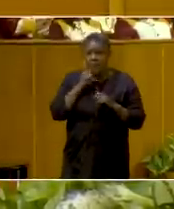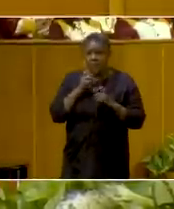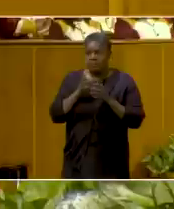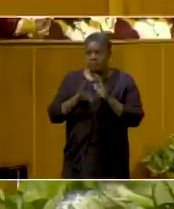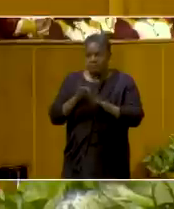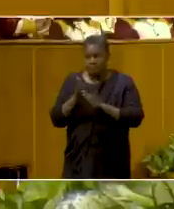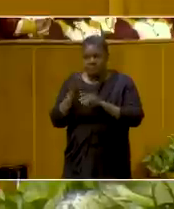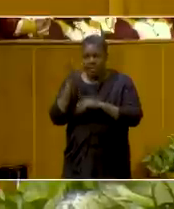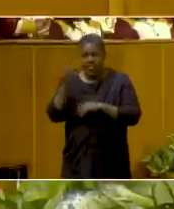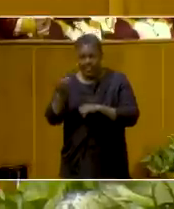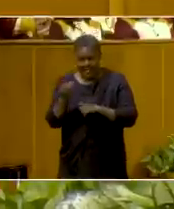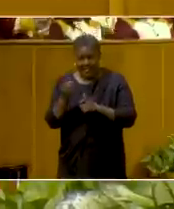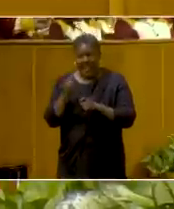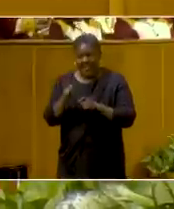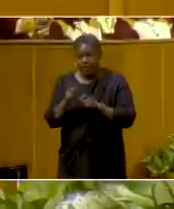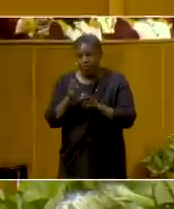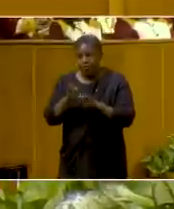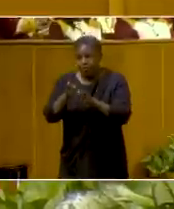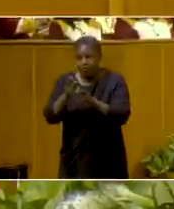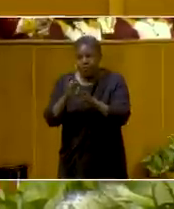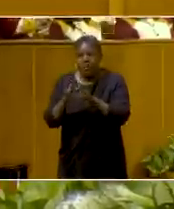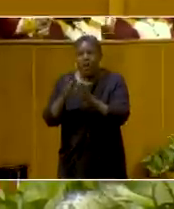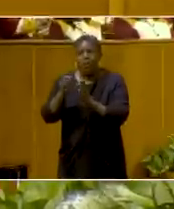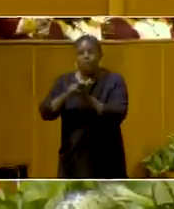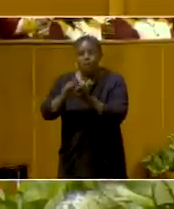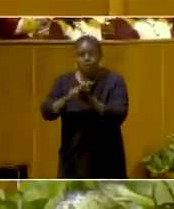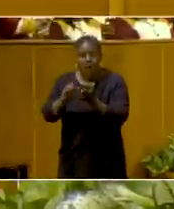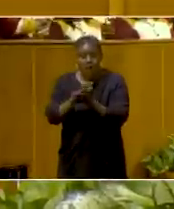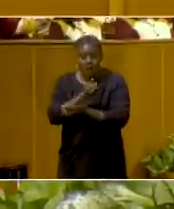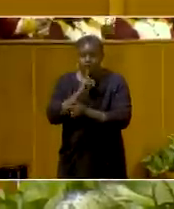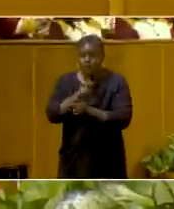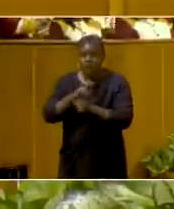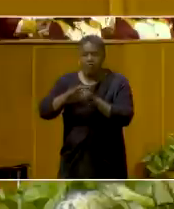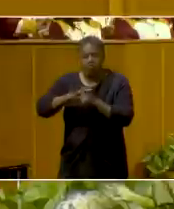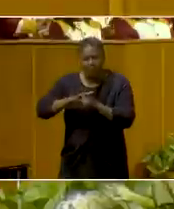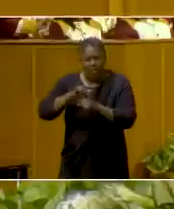a paper to write. It's one of those weeks.